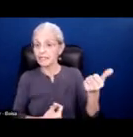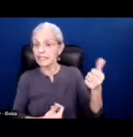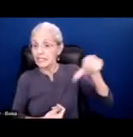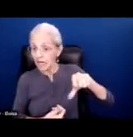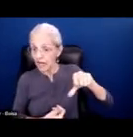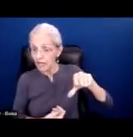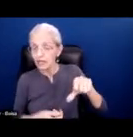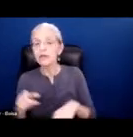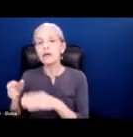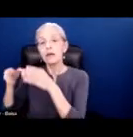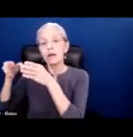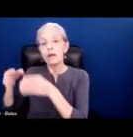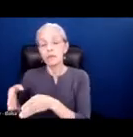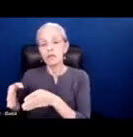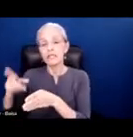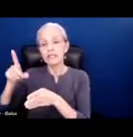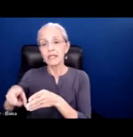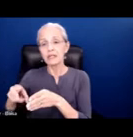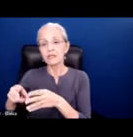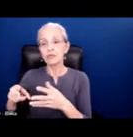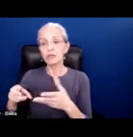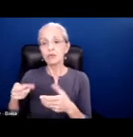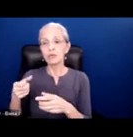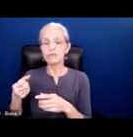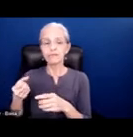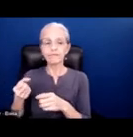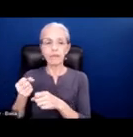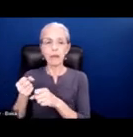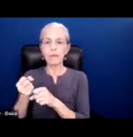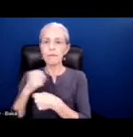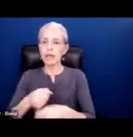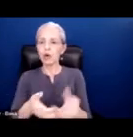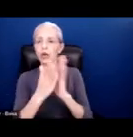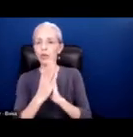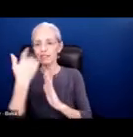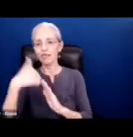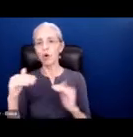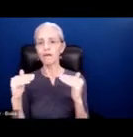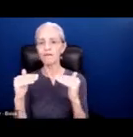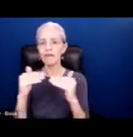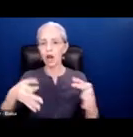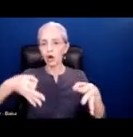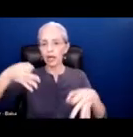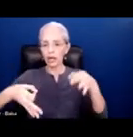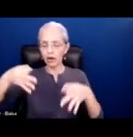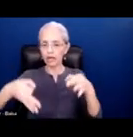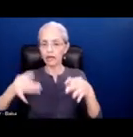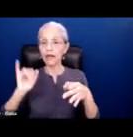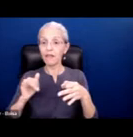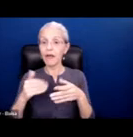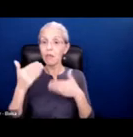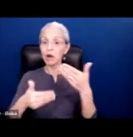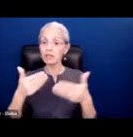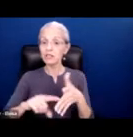you have to make a request for a fair hearing. And that process begins with the filing of